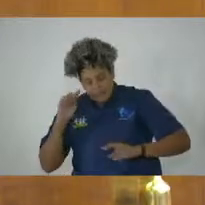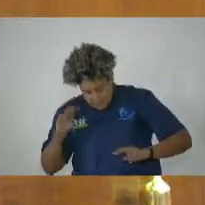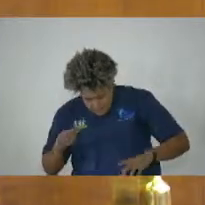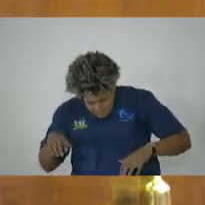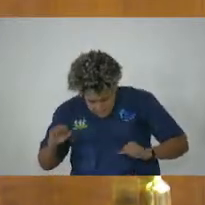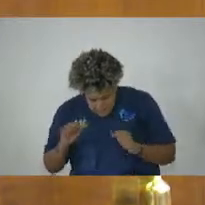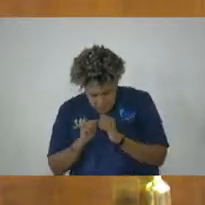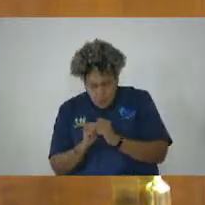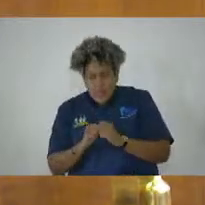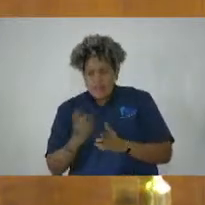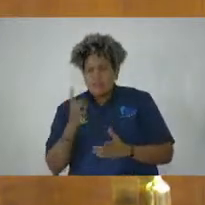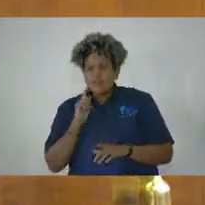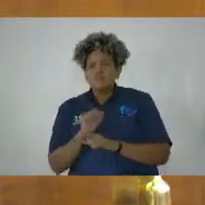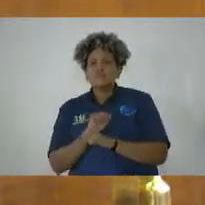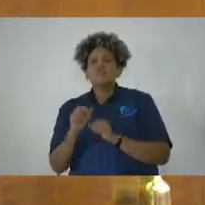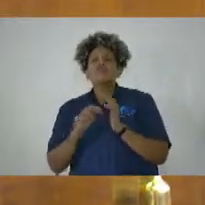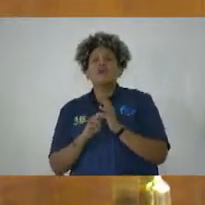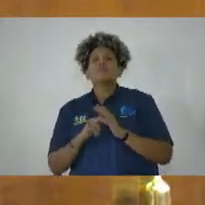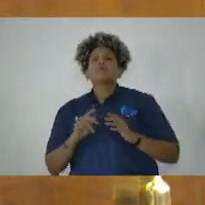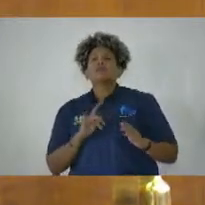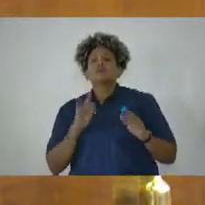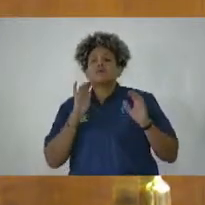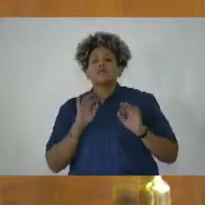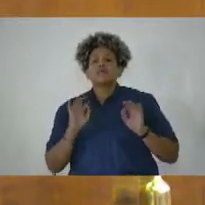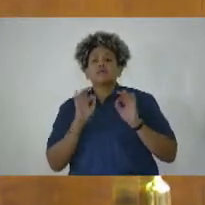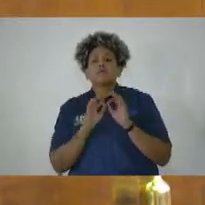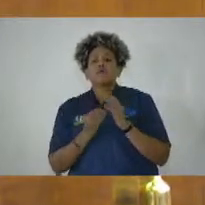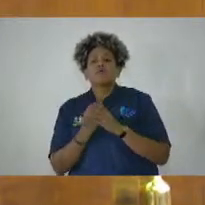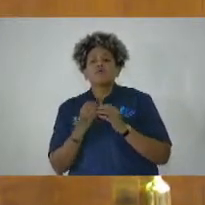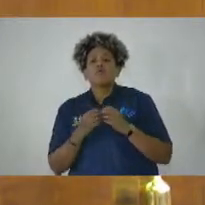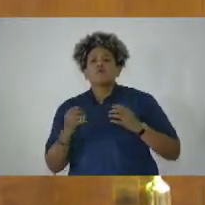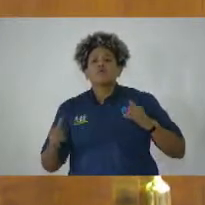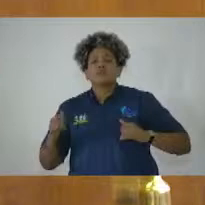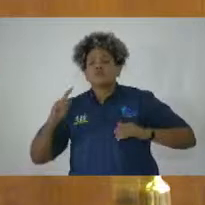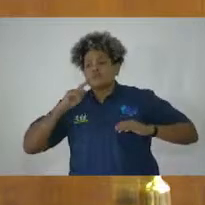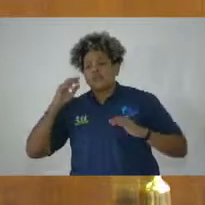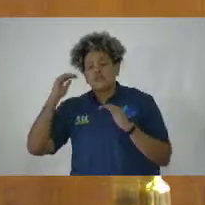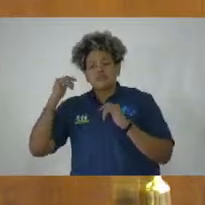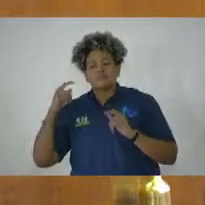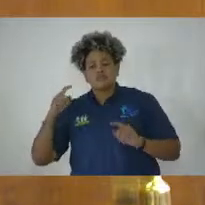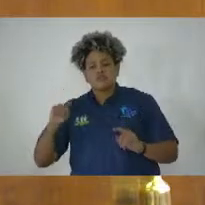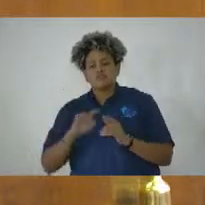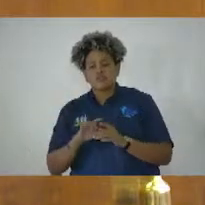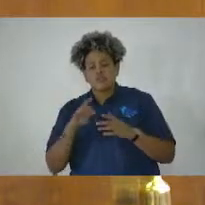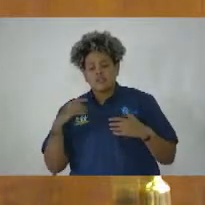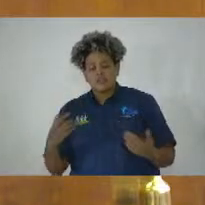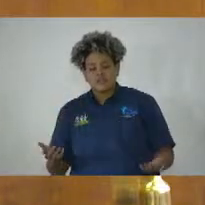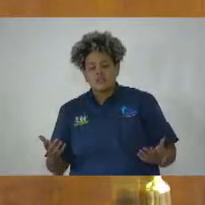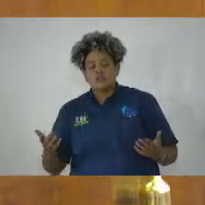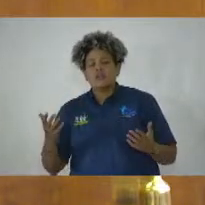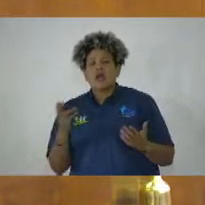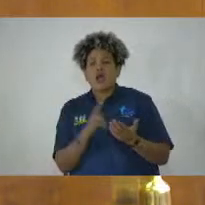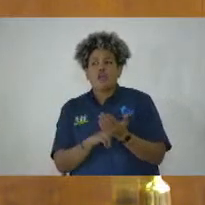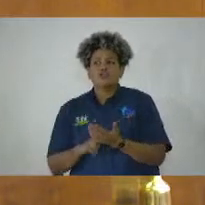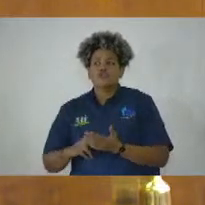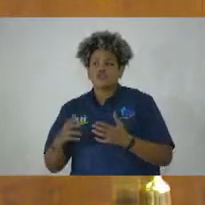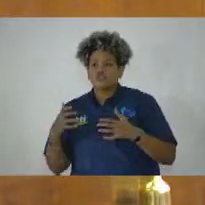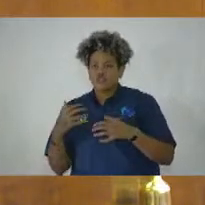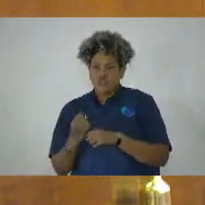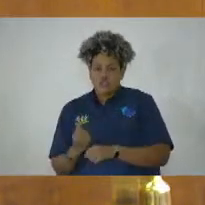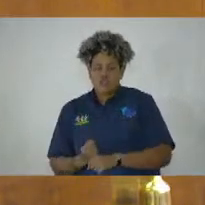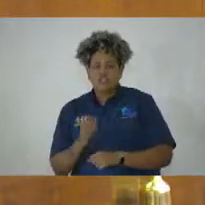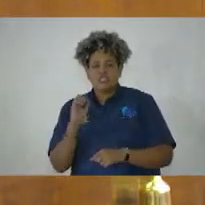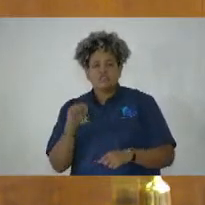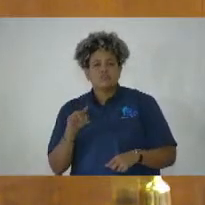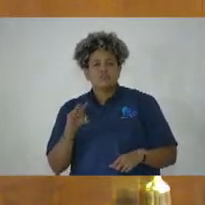taken together represent a significant growth shock, which is expected to result in the contraction of